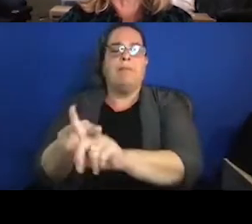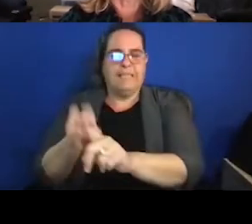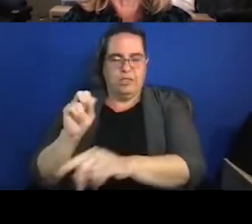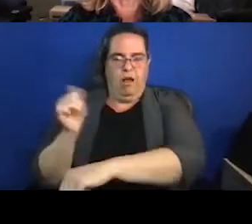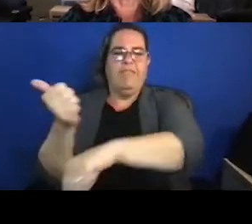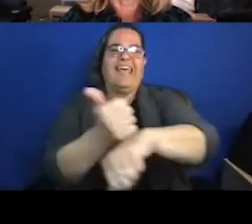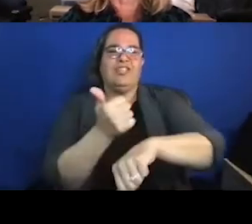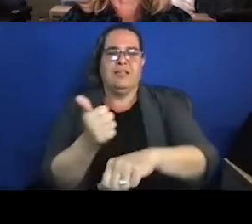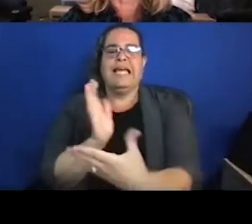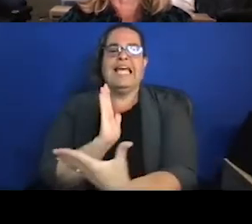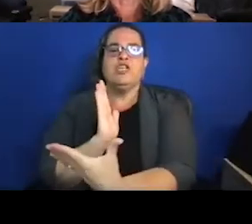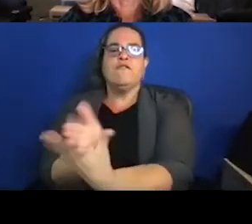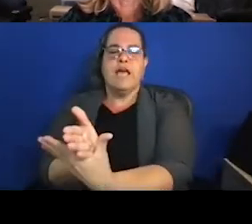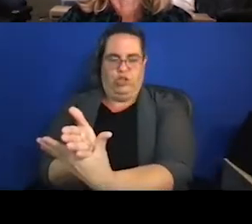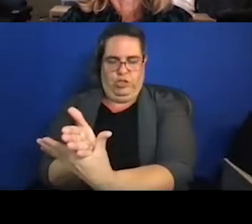you today.